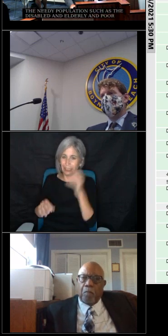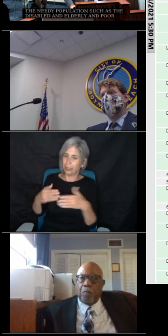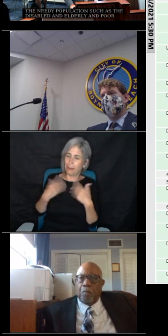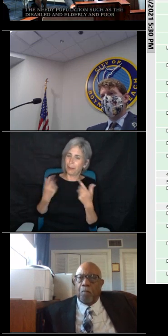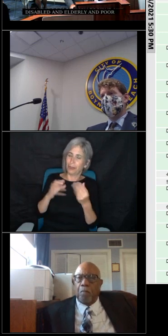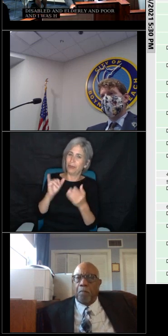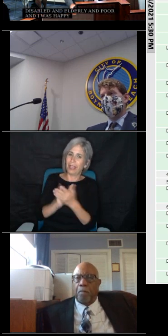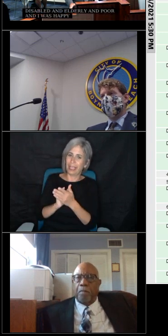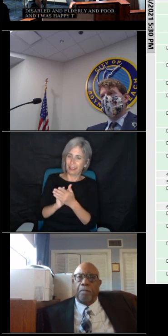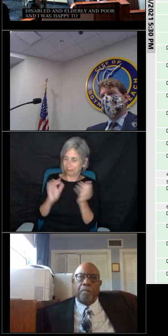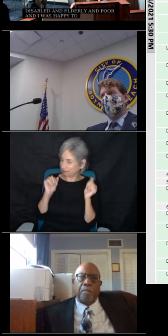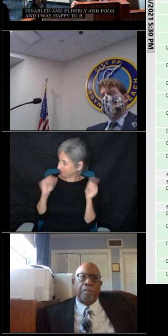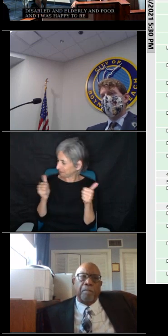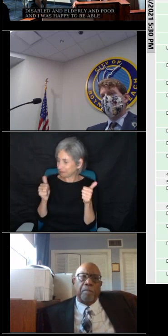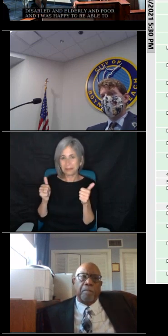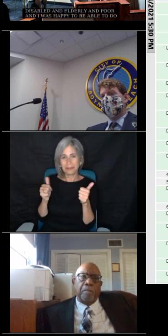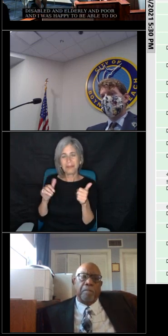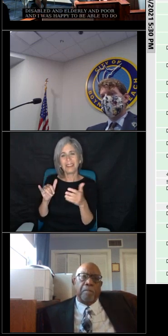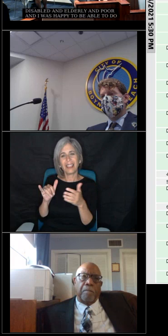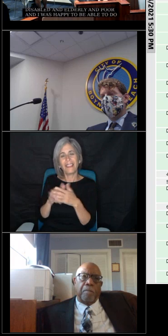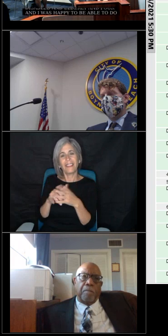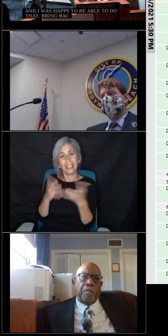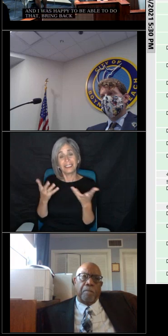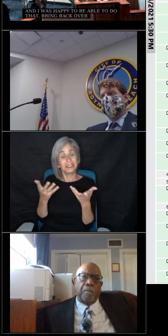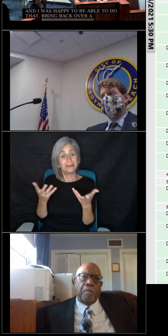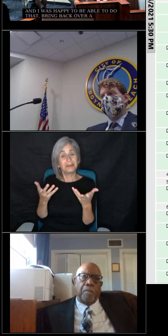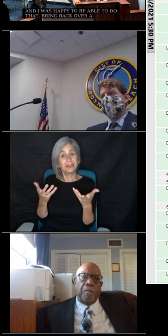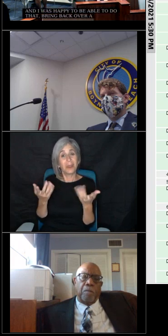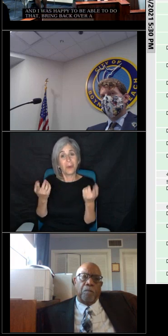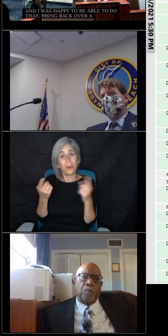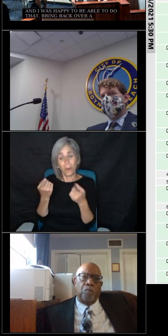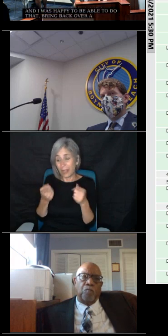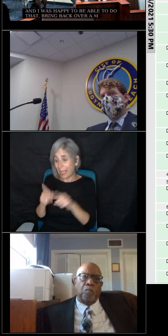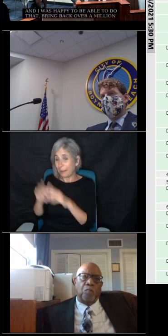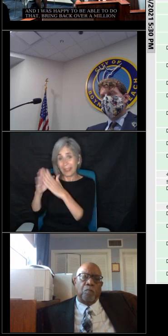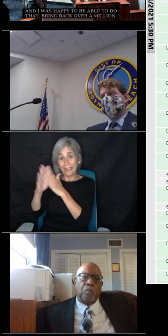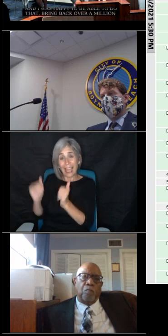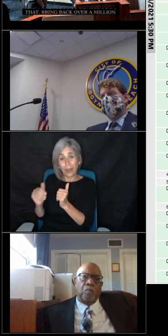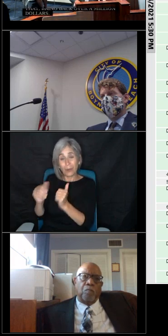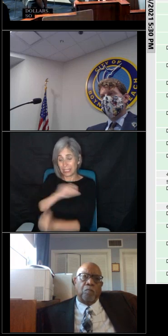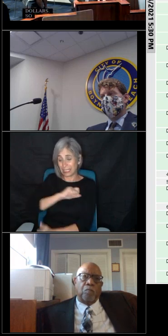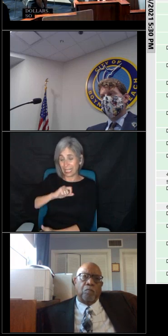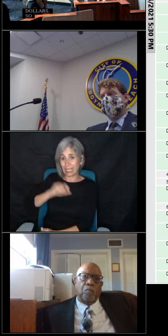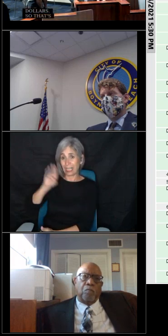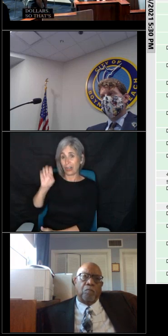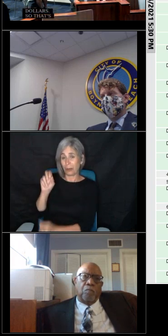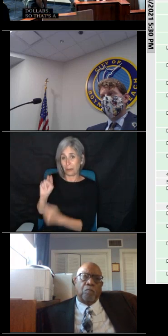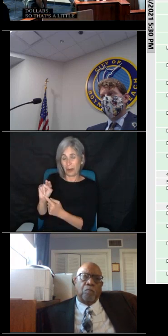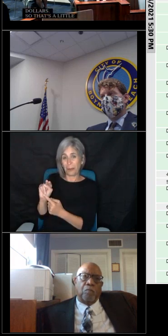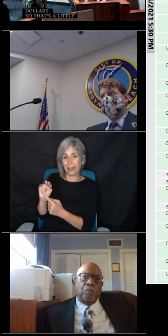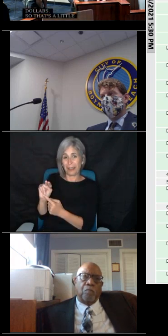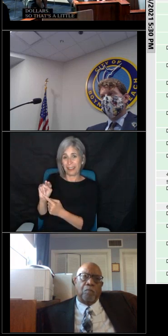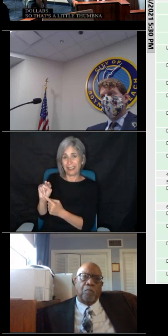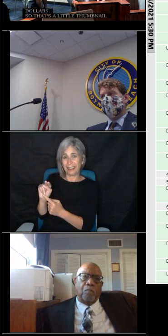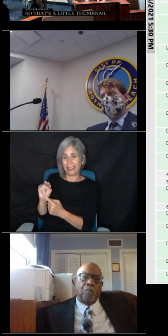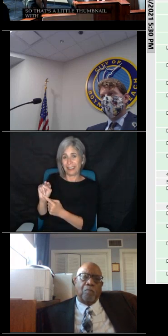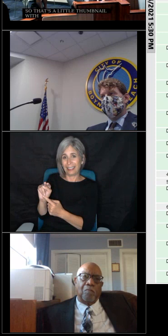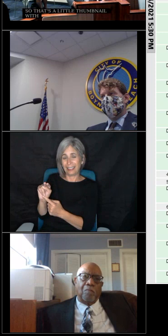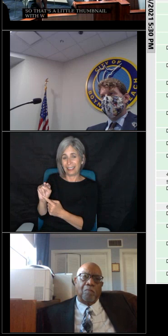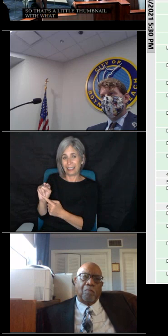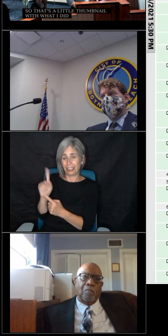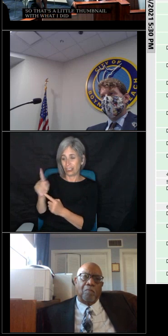million. So that's a little thumbnail what I did in the House. And Senator Berman, that she's a fighter. She